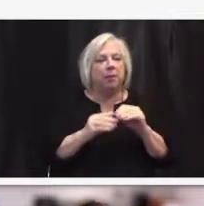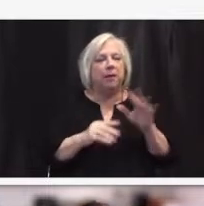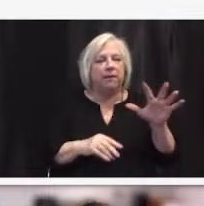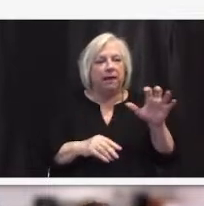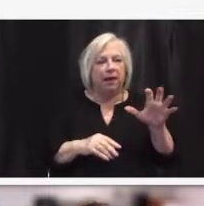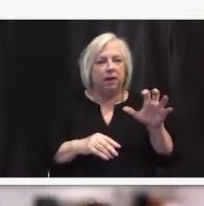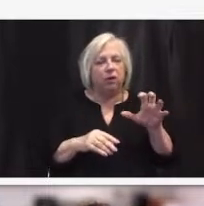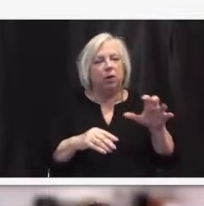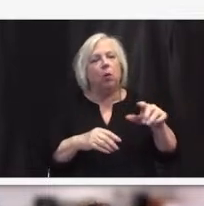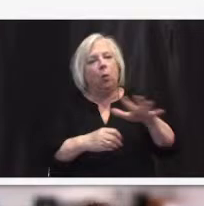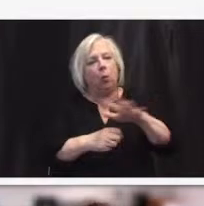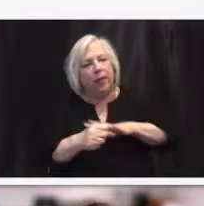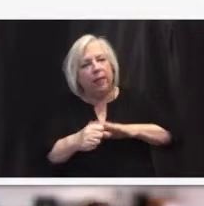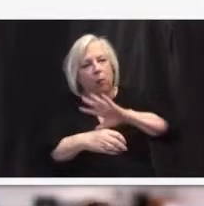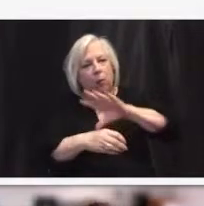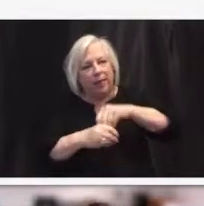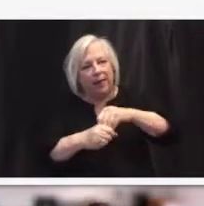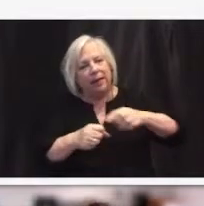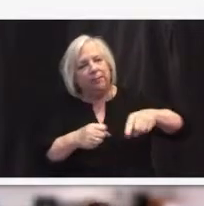city limits of Little Rock.